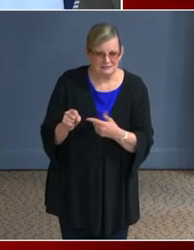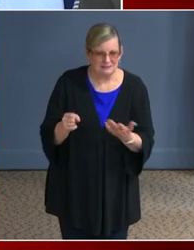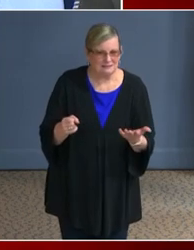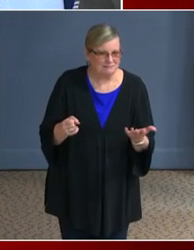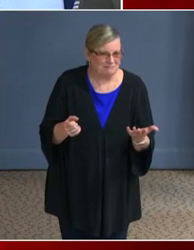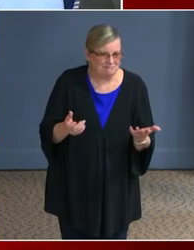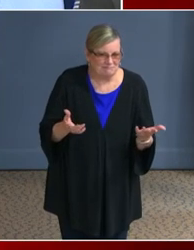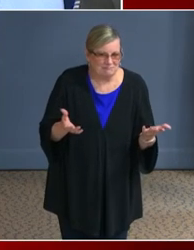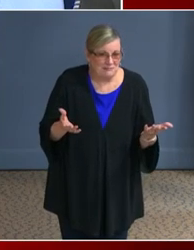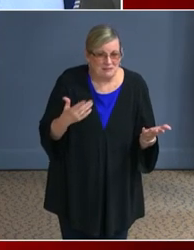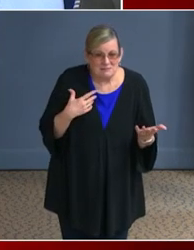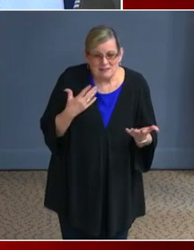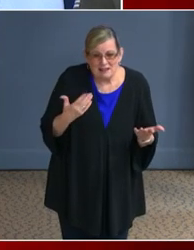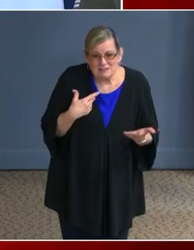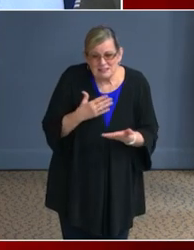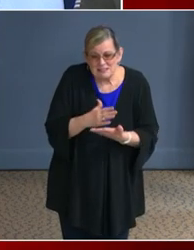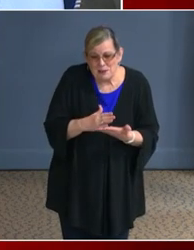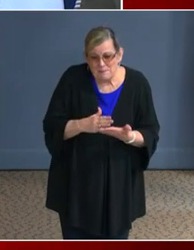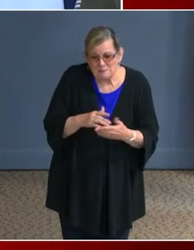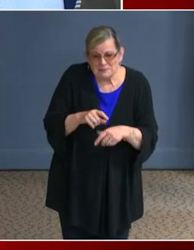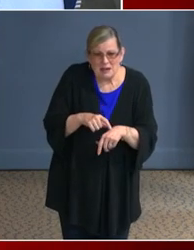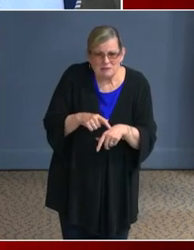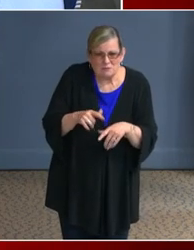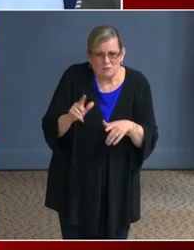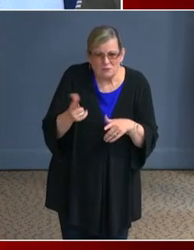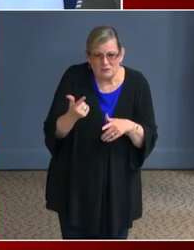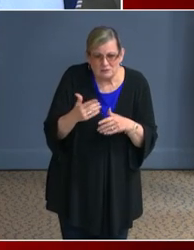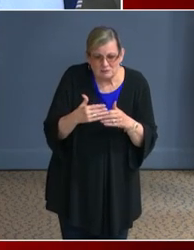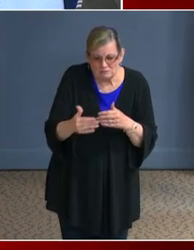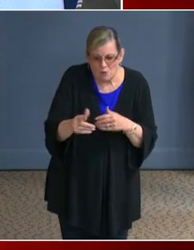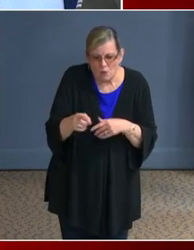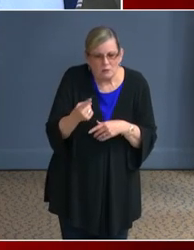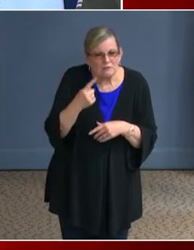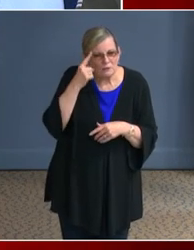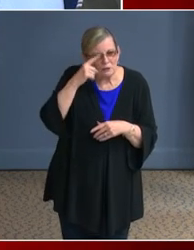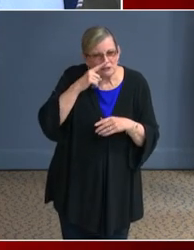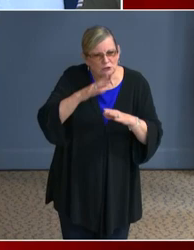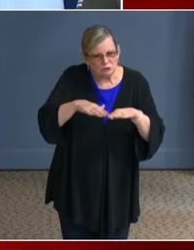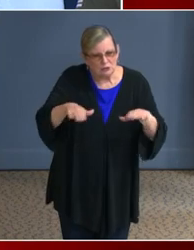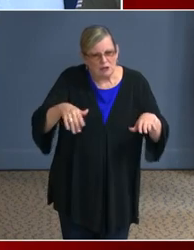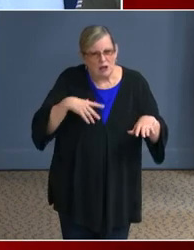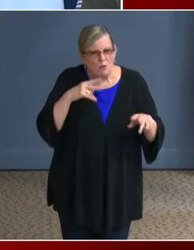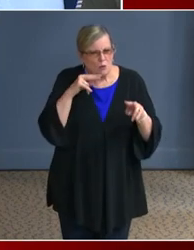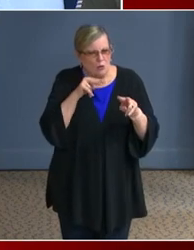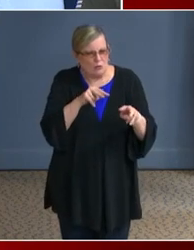have some times that are reserved for kids currently, so let us take a look at that.